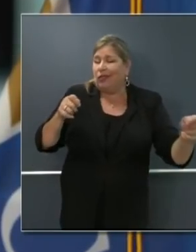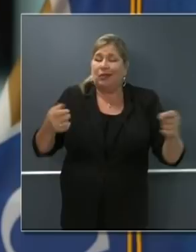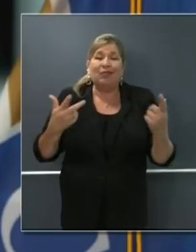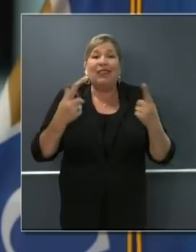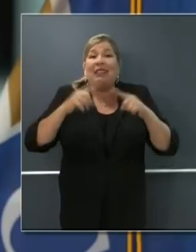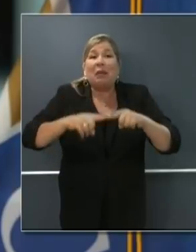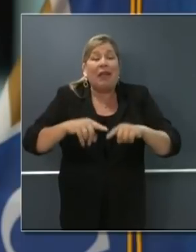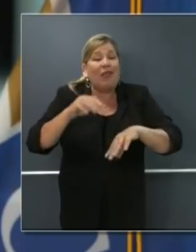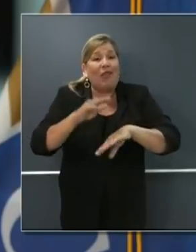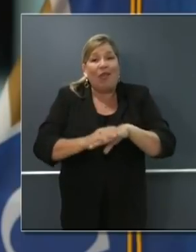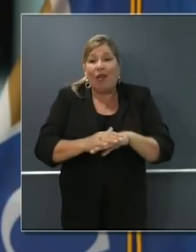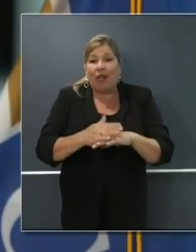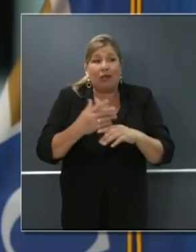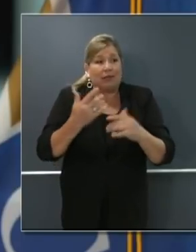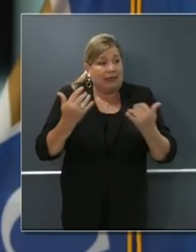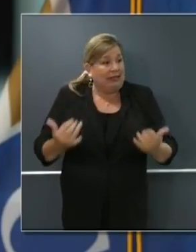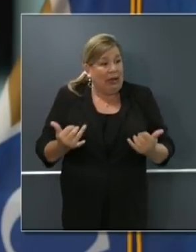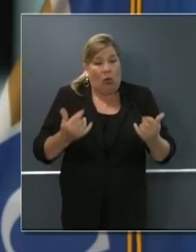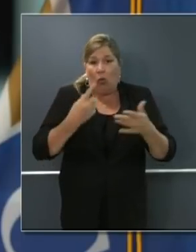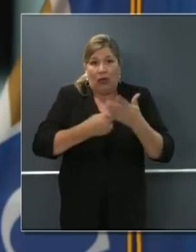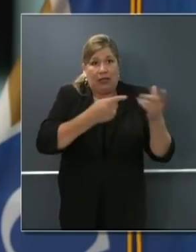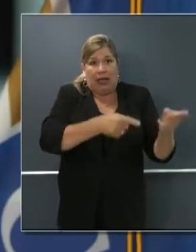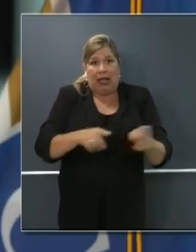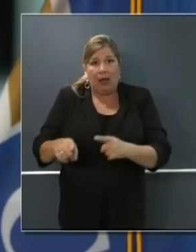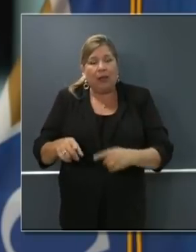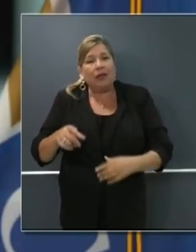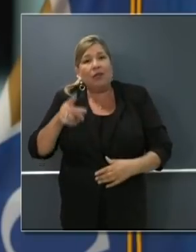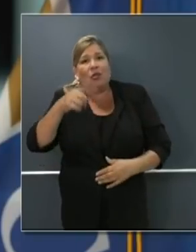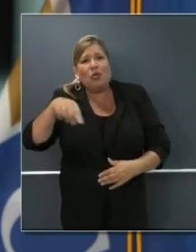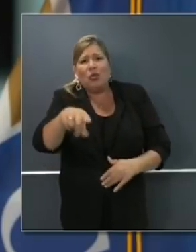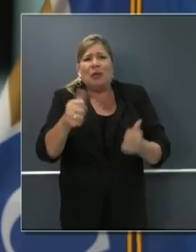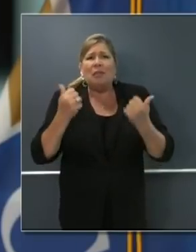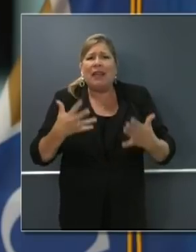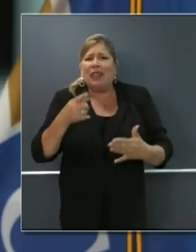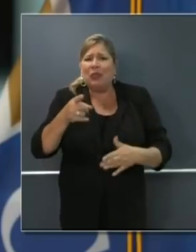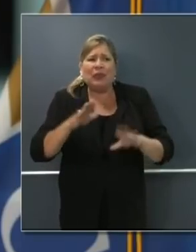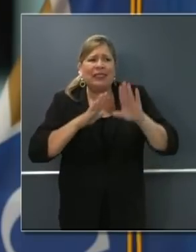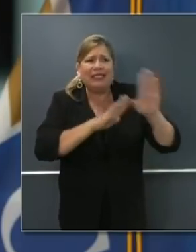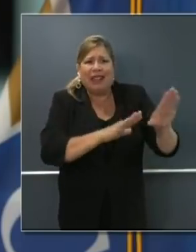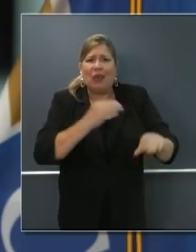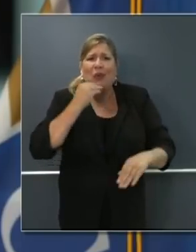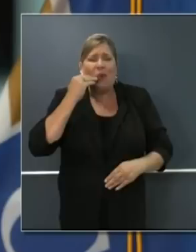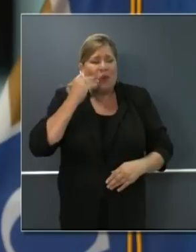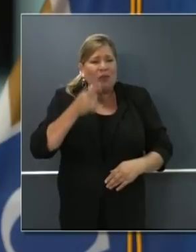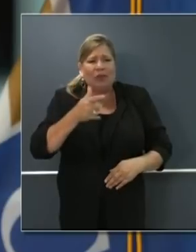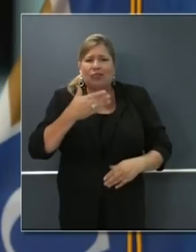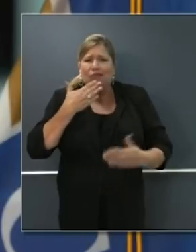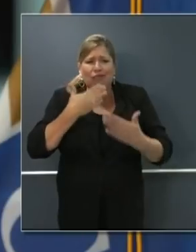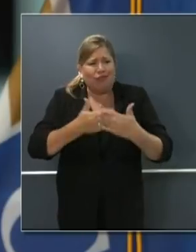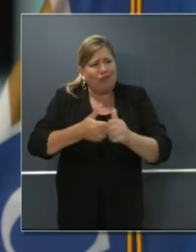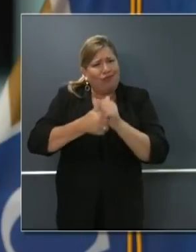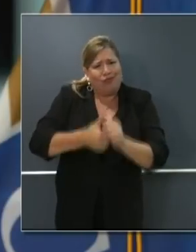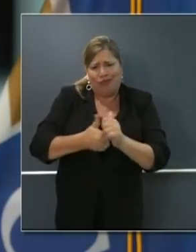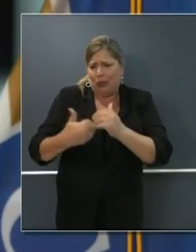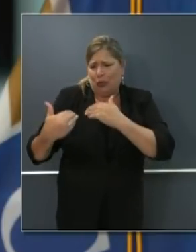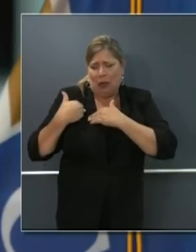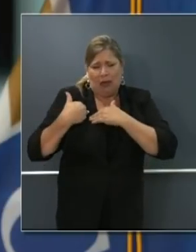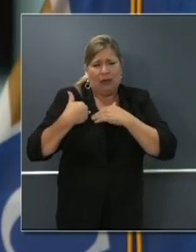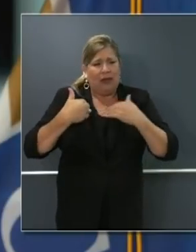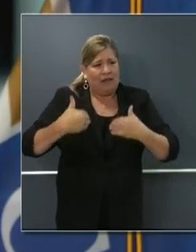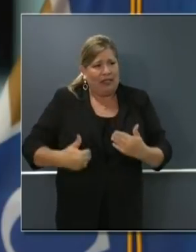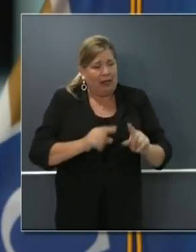decisions that so many of you have made to stay home and to physically distance. We've been able to continue to update that